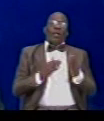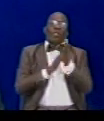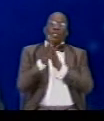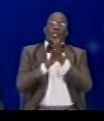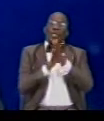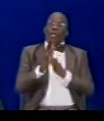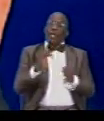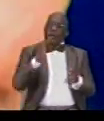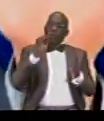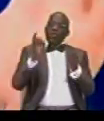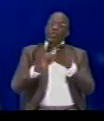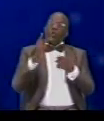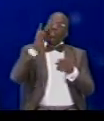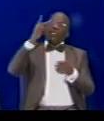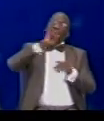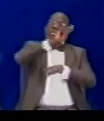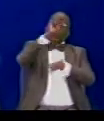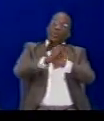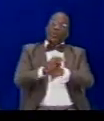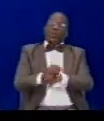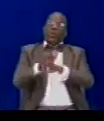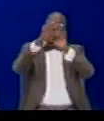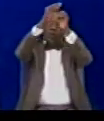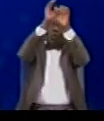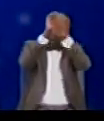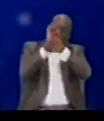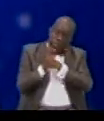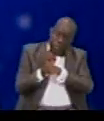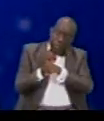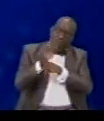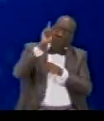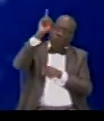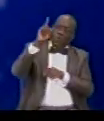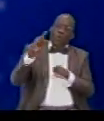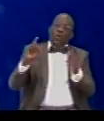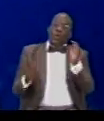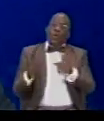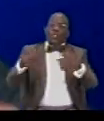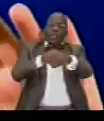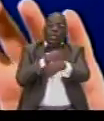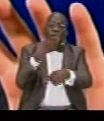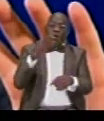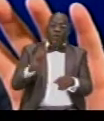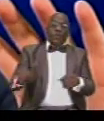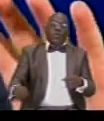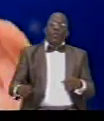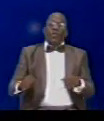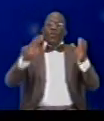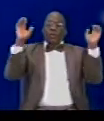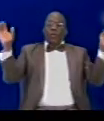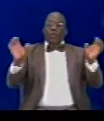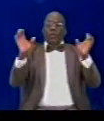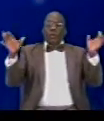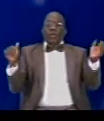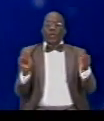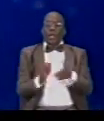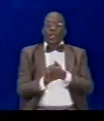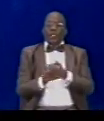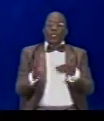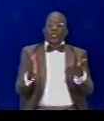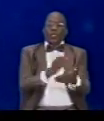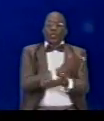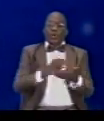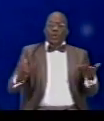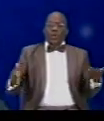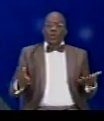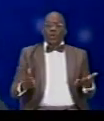see the nations worship you." Well, today on this first day of the Global Crusade, that songs find joyous